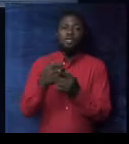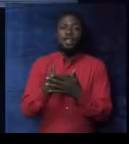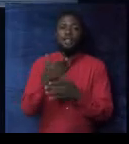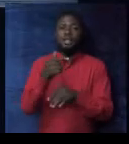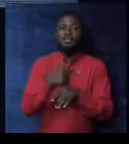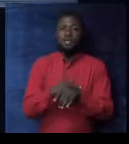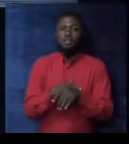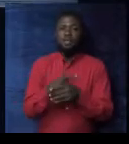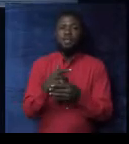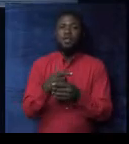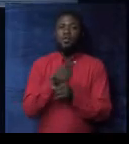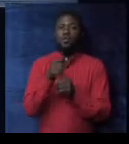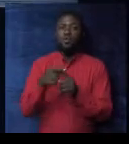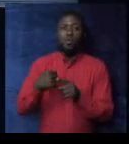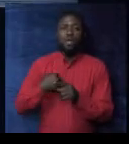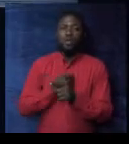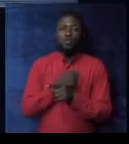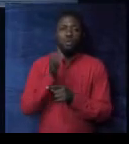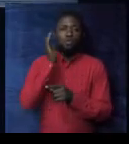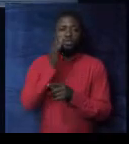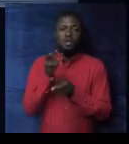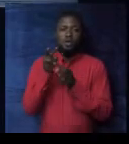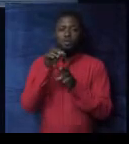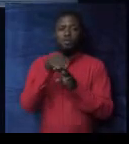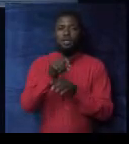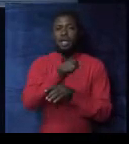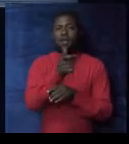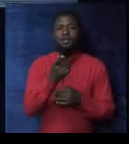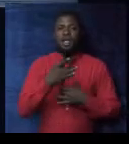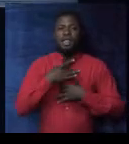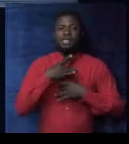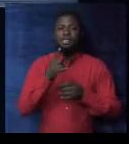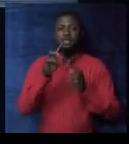Until next time, when we shall look at another